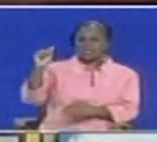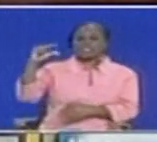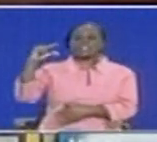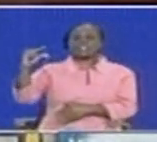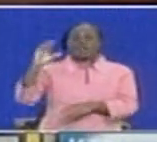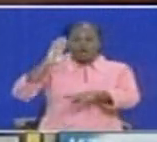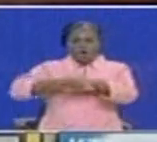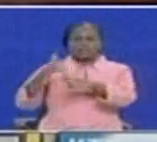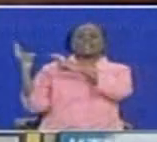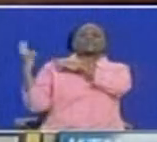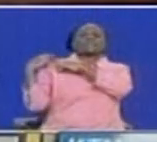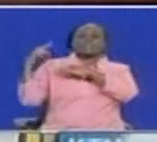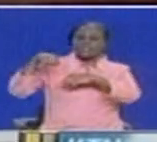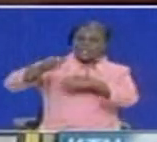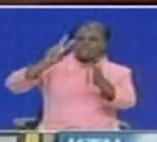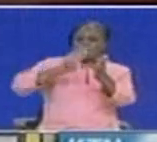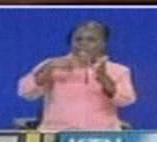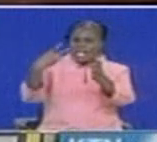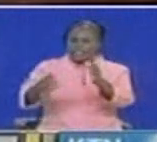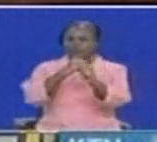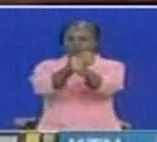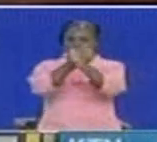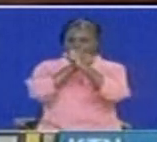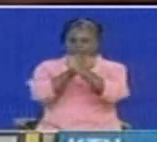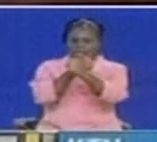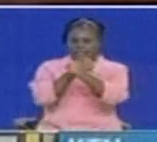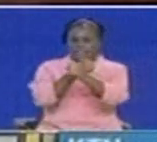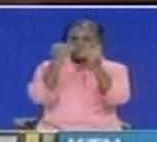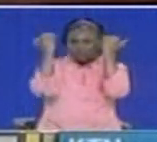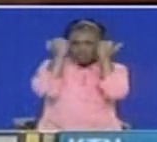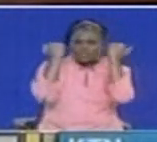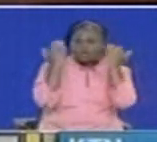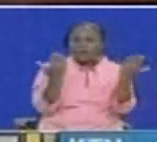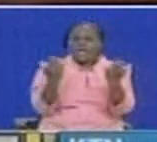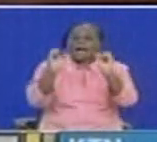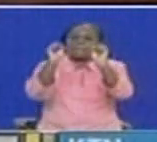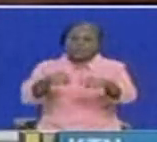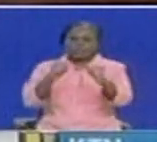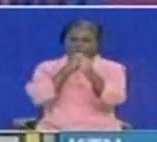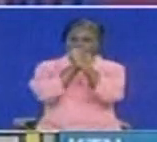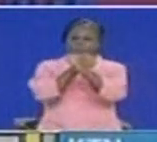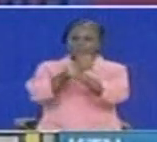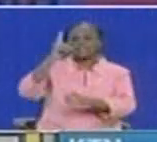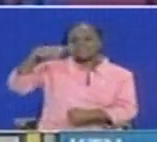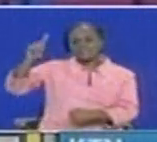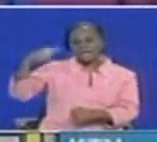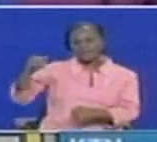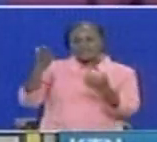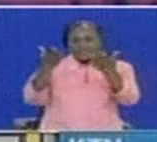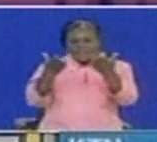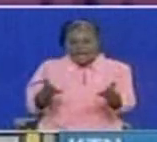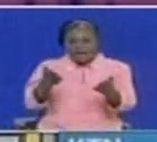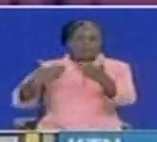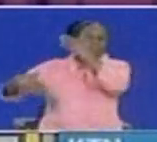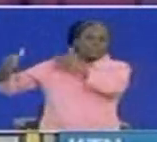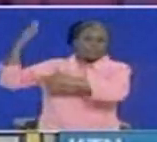account of the fact that he failed to defend a case where we could have defended successfully. And now, the